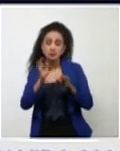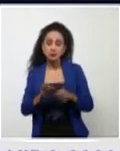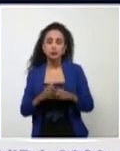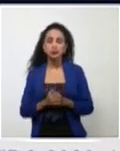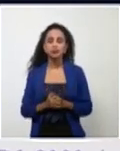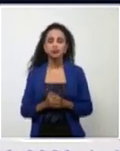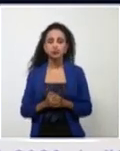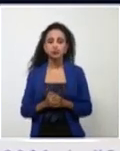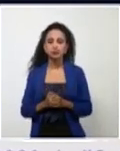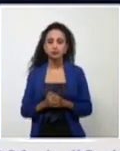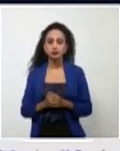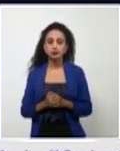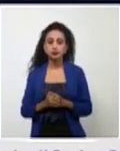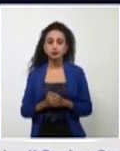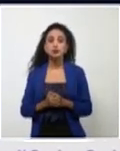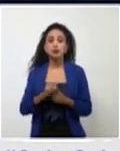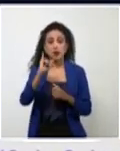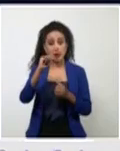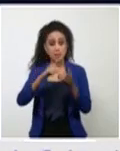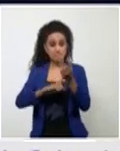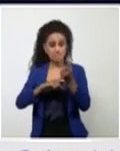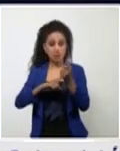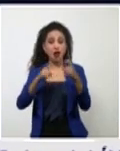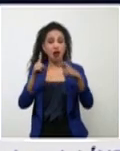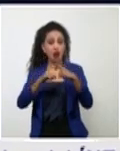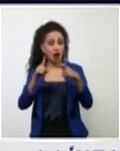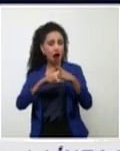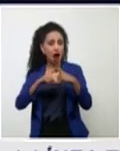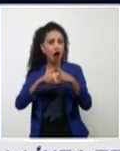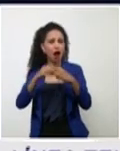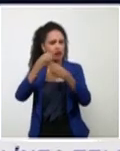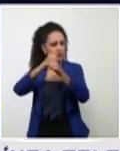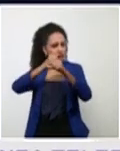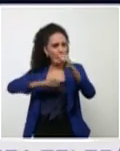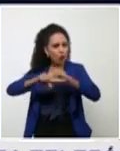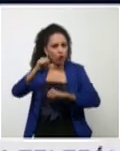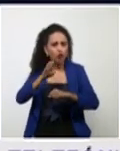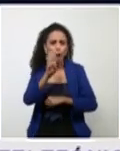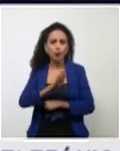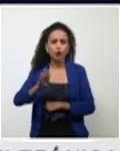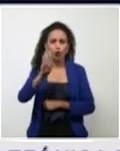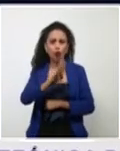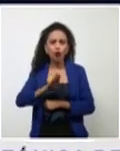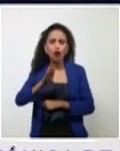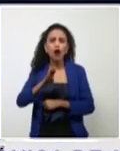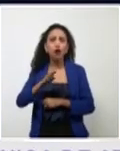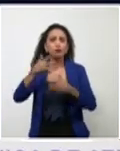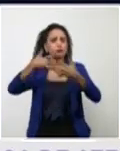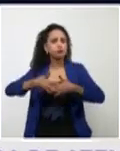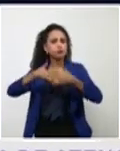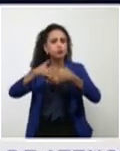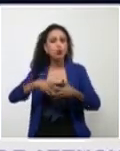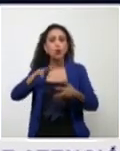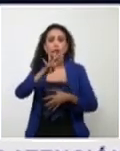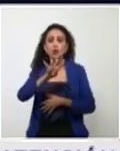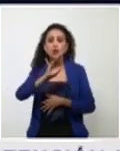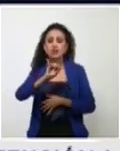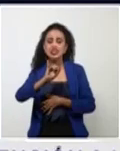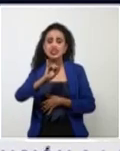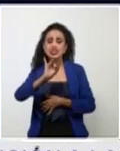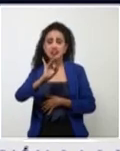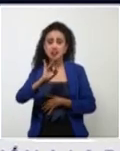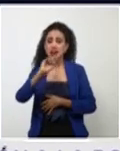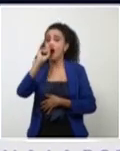to diagnose SARS-CoV-2 and COVID-19. The laboratories of molecular biology of the Institute of